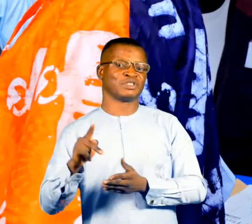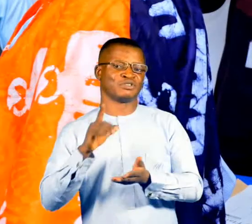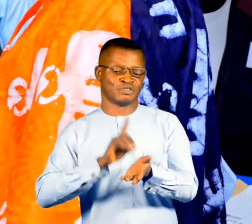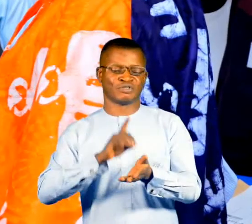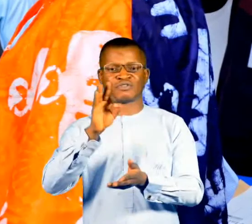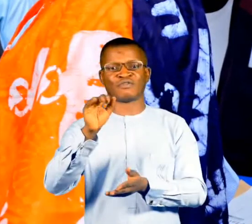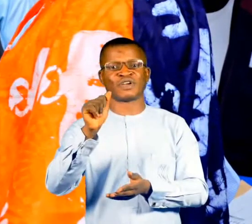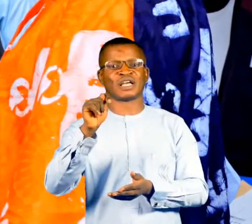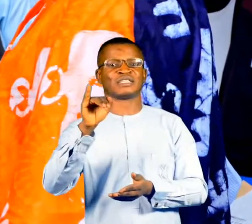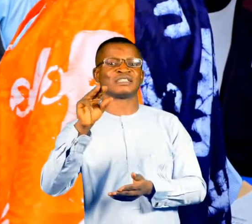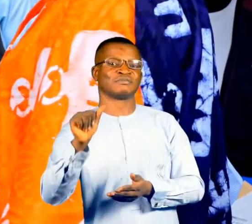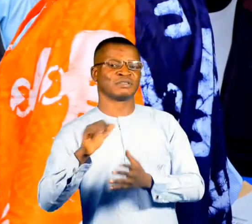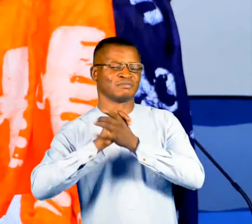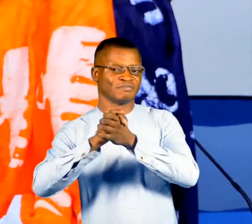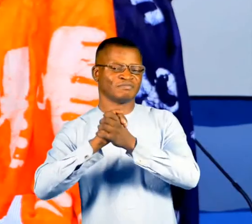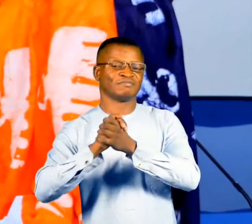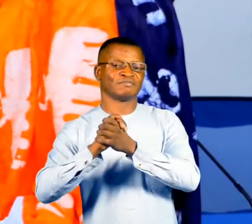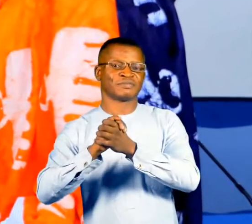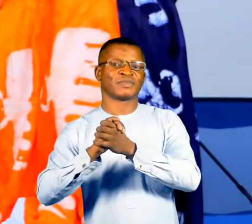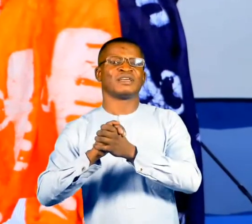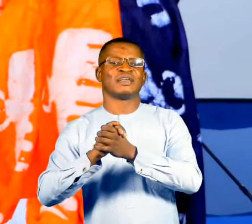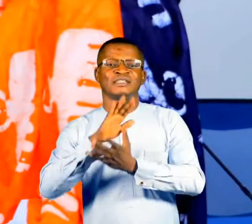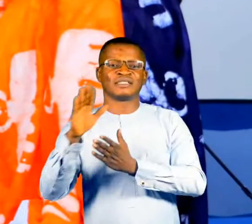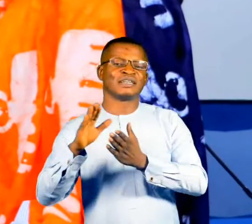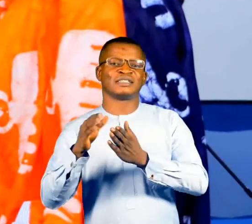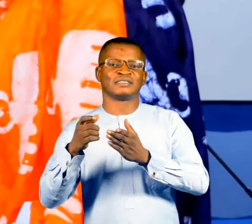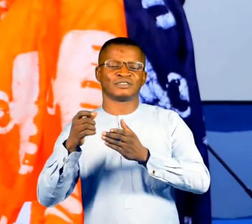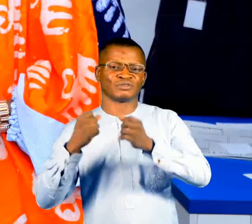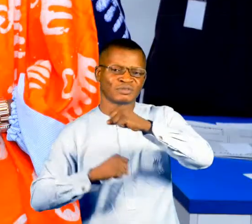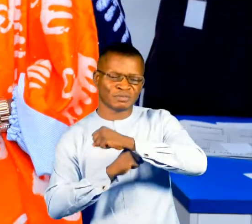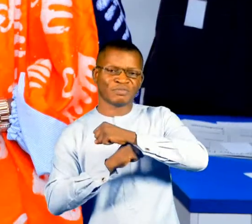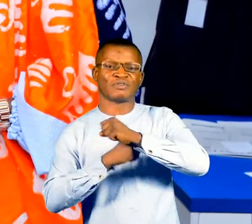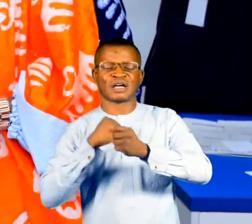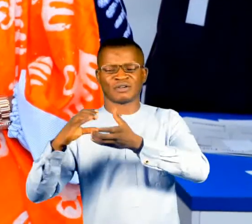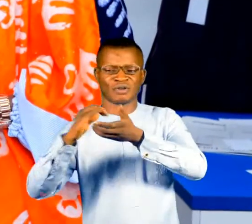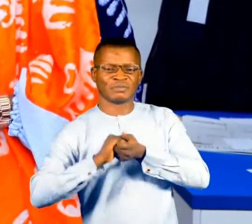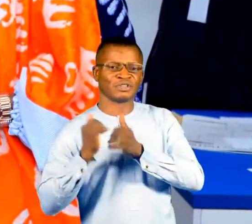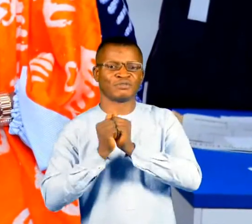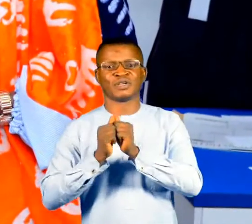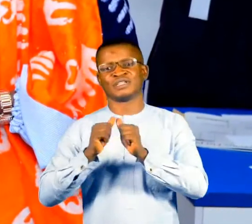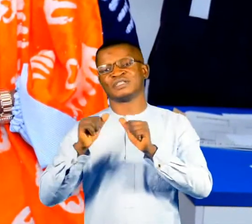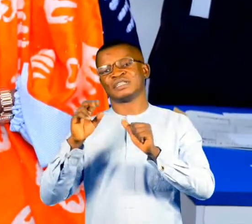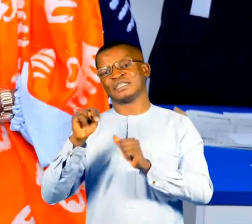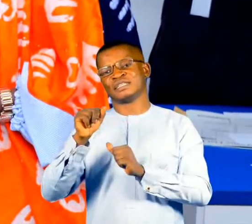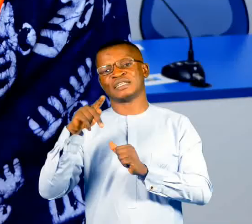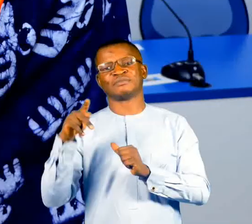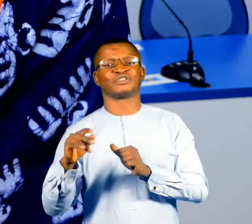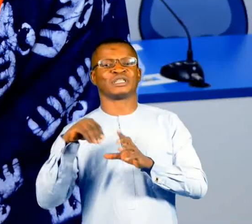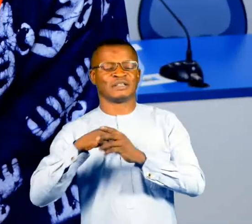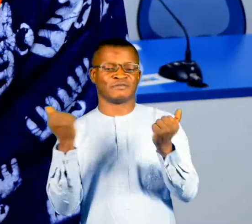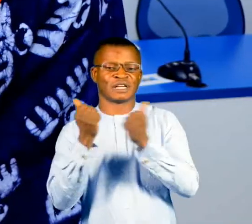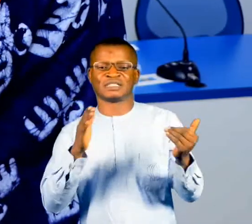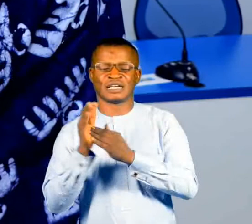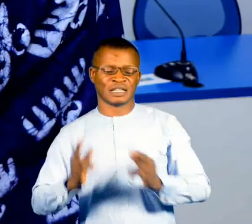Dr. Fatima Waziri Azi, commended the management of the ATIPSM project for its sustained support and collaboration with